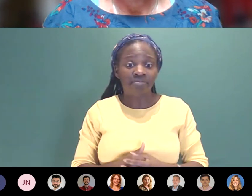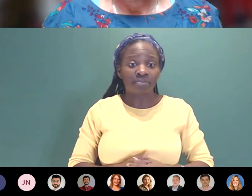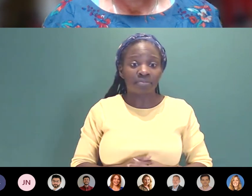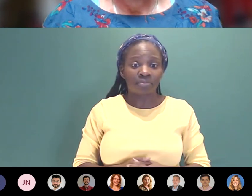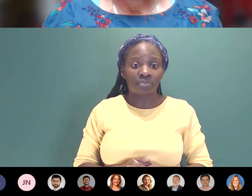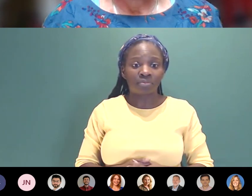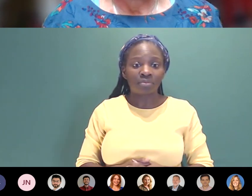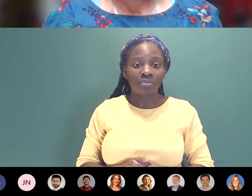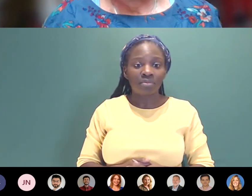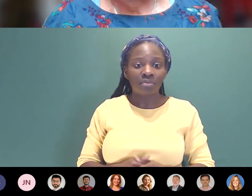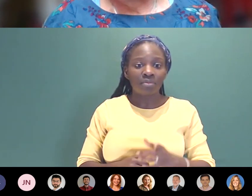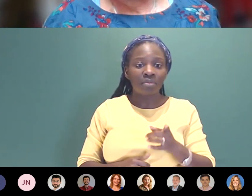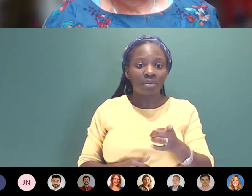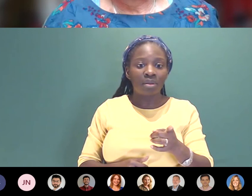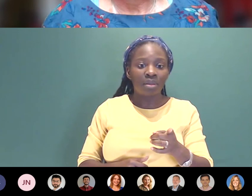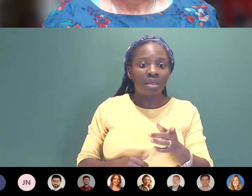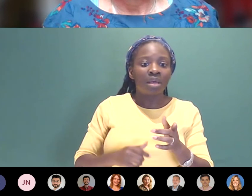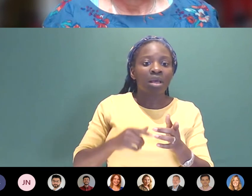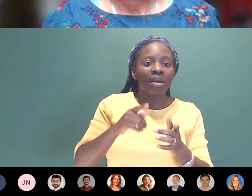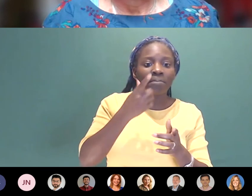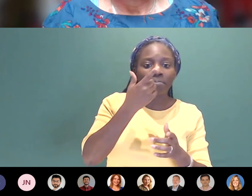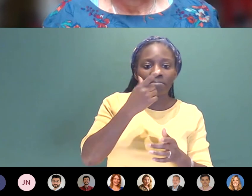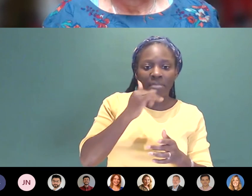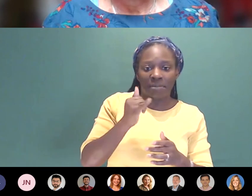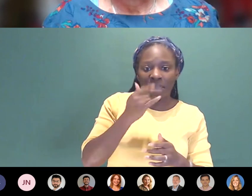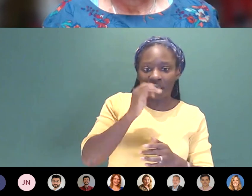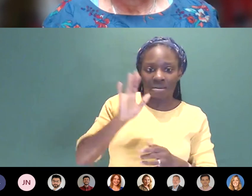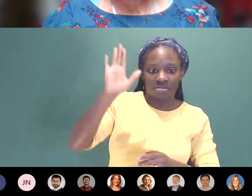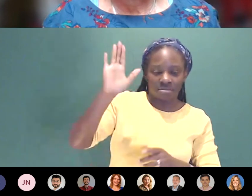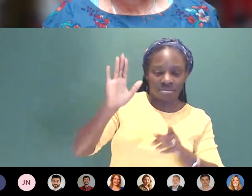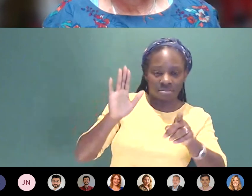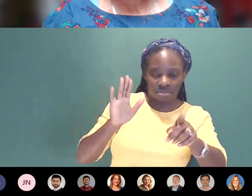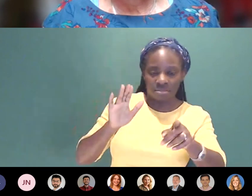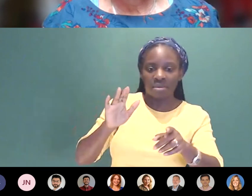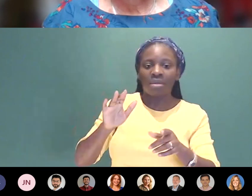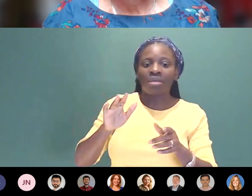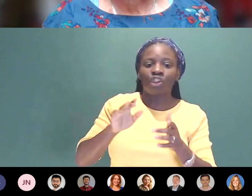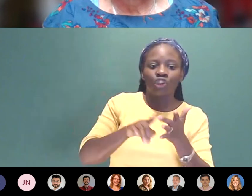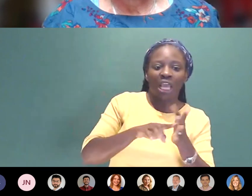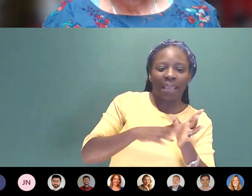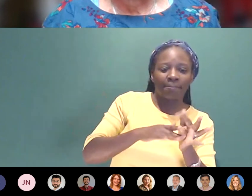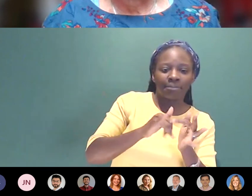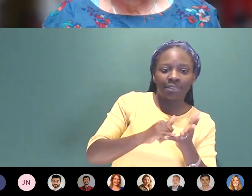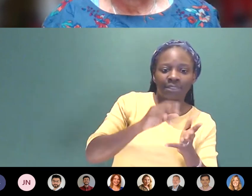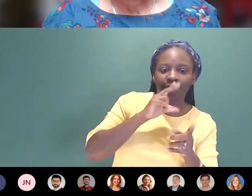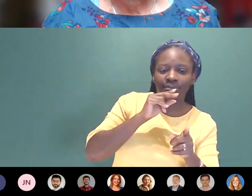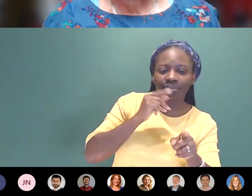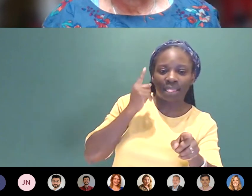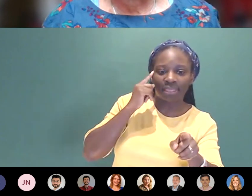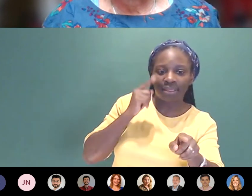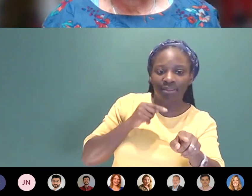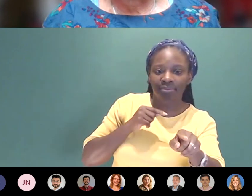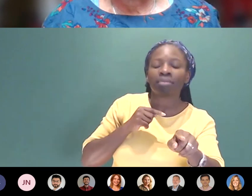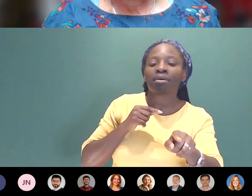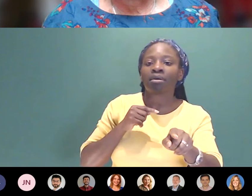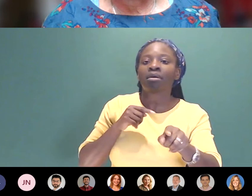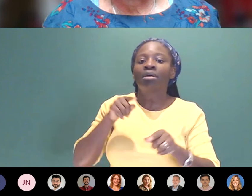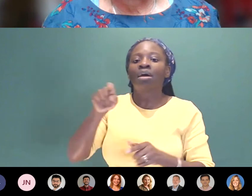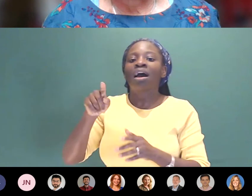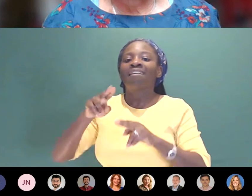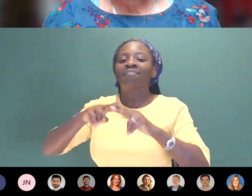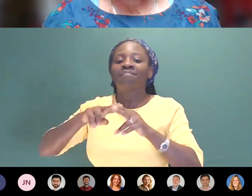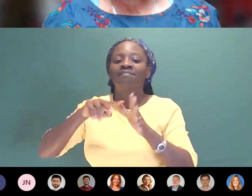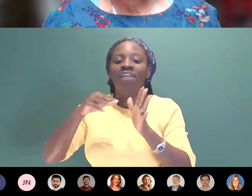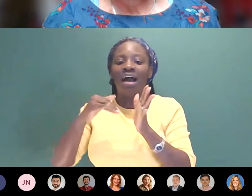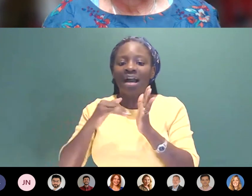Maybe if I could just come in there as well, and Fazal, related to your question, we wanted to make sure that connectivity